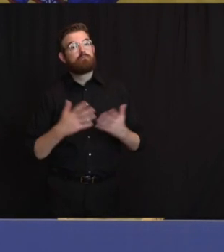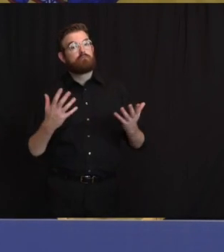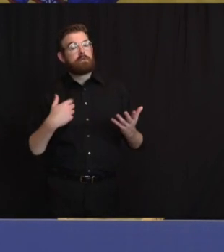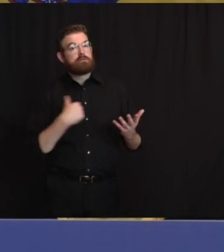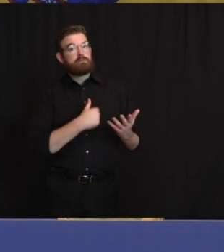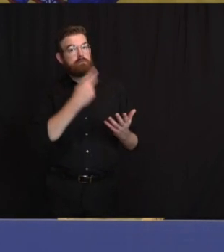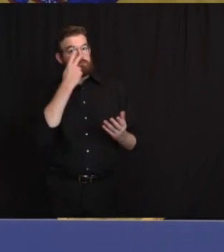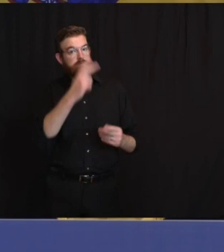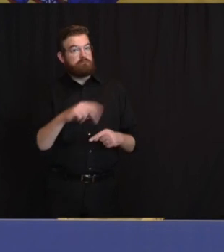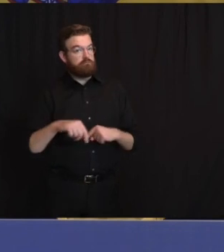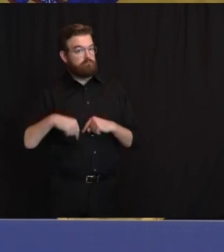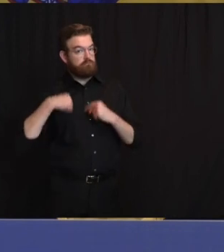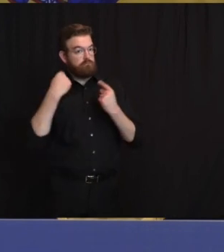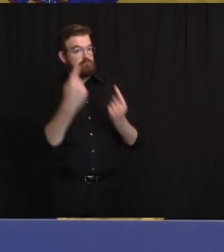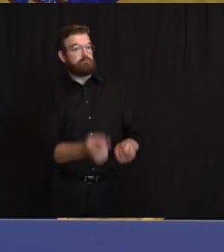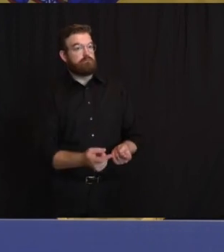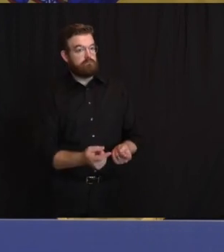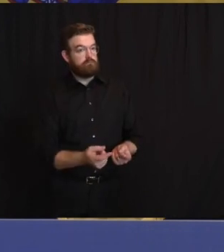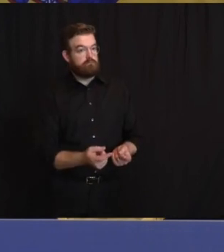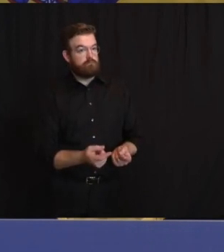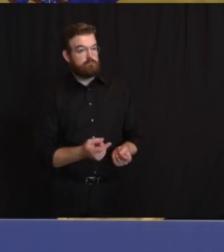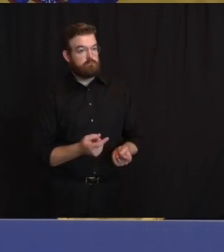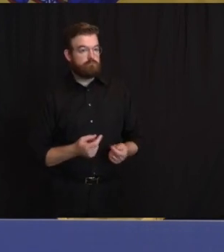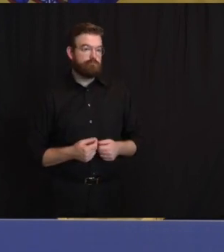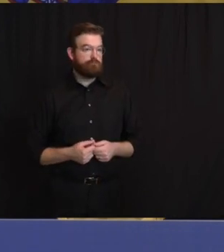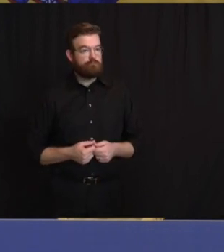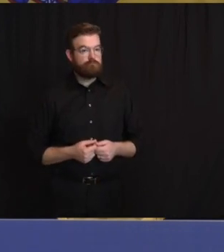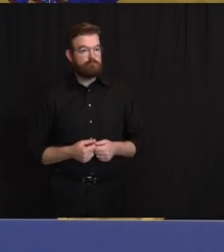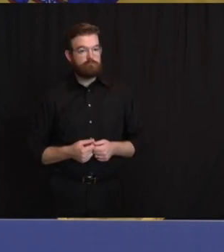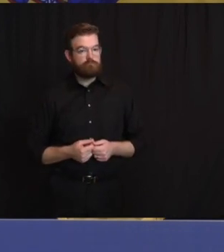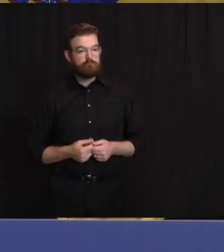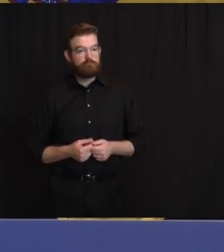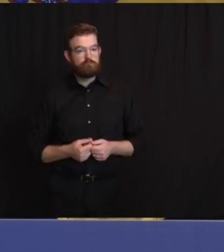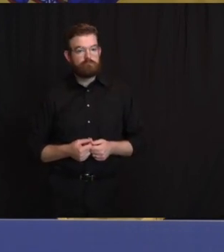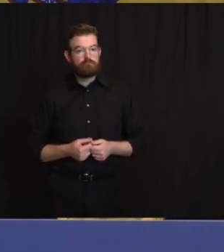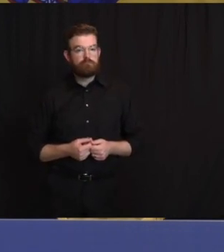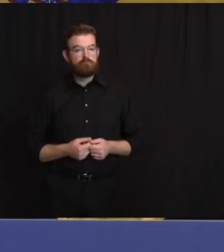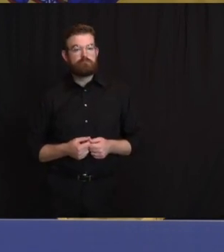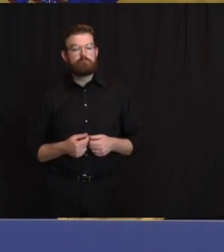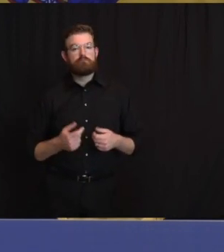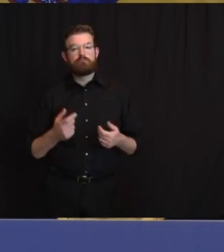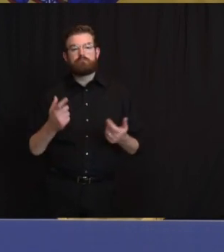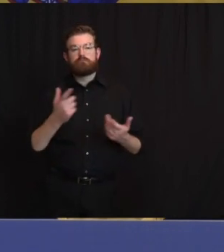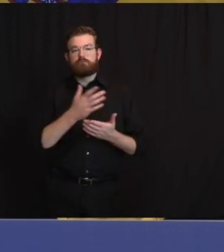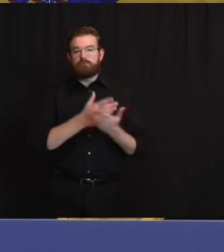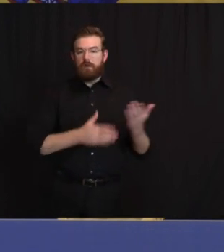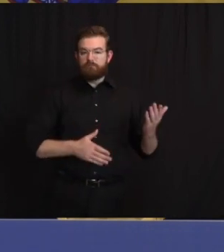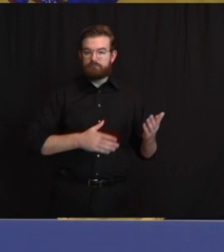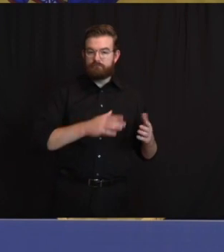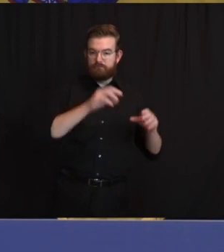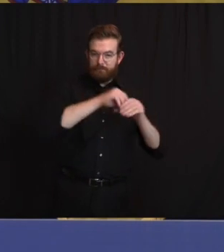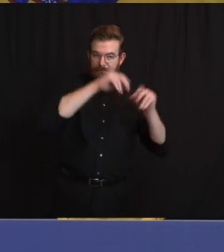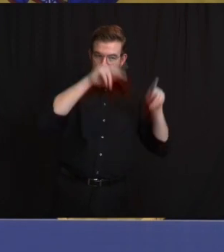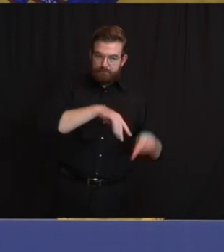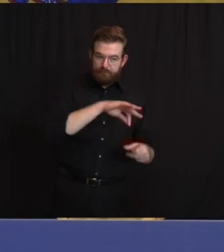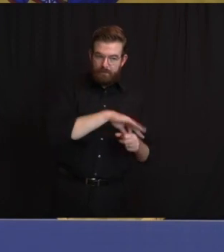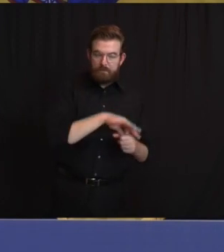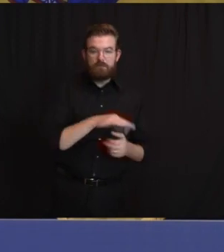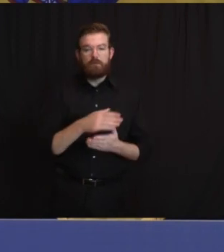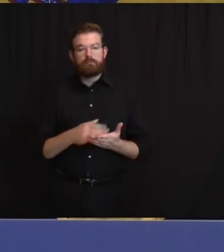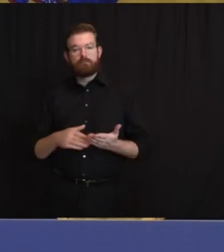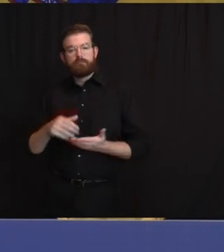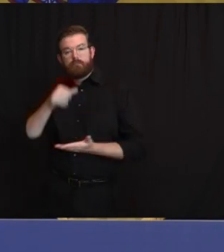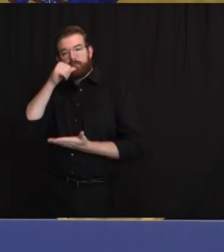the hybrid process that was employed in the July 7 primary, for the most part, and